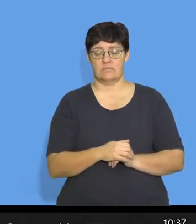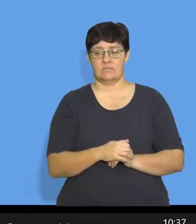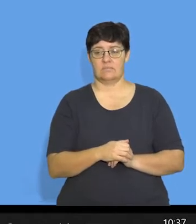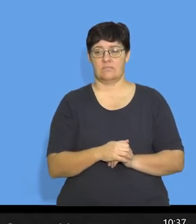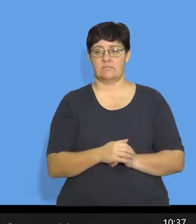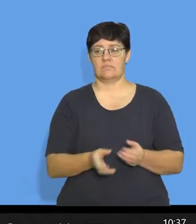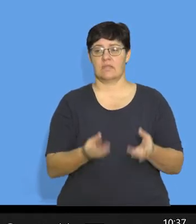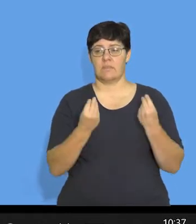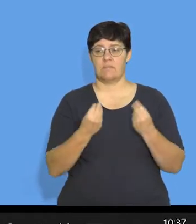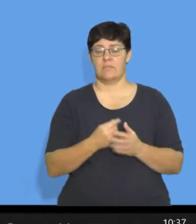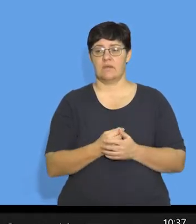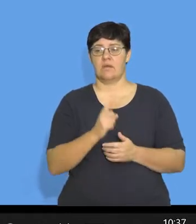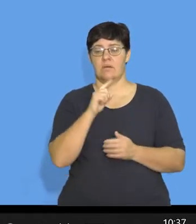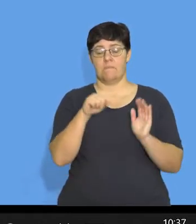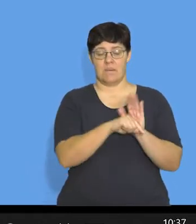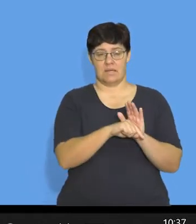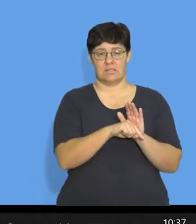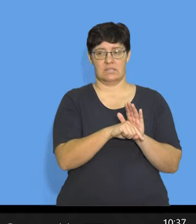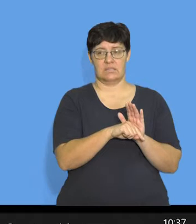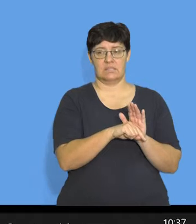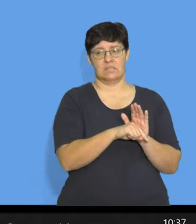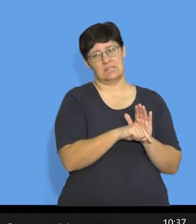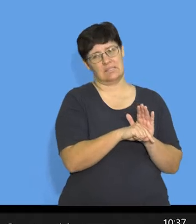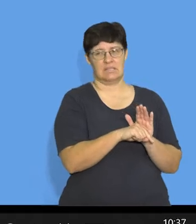and we get minus